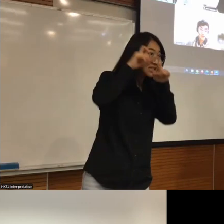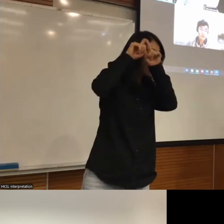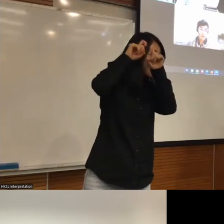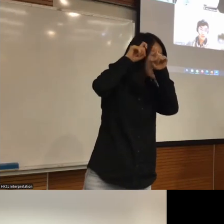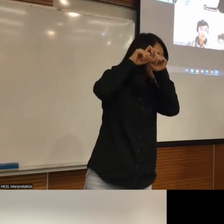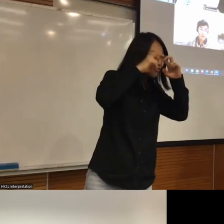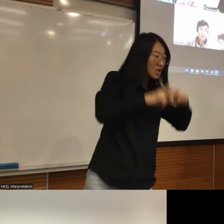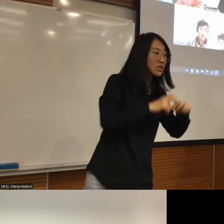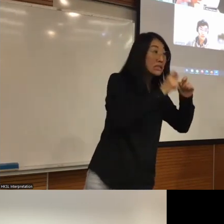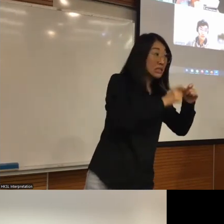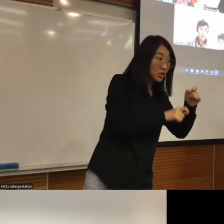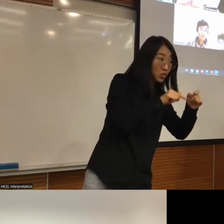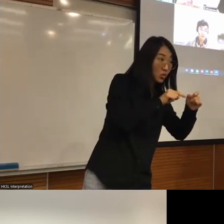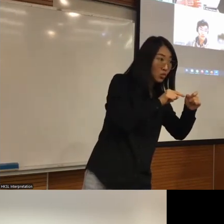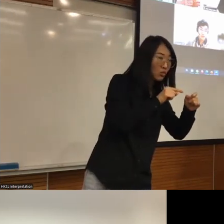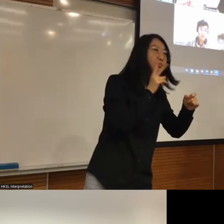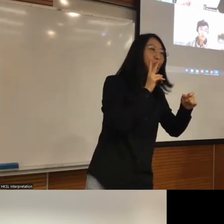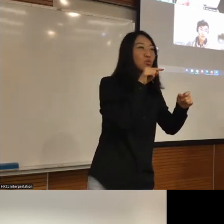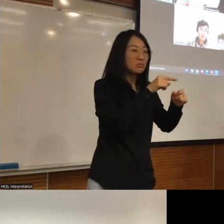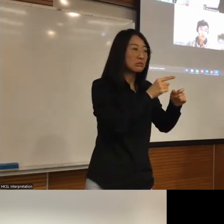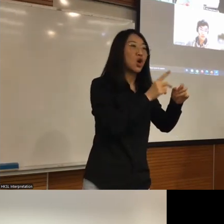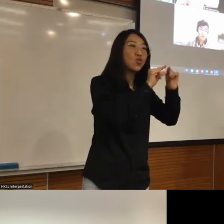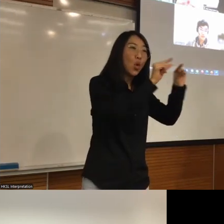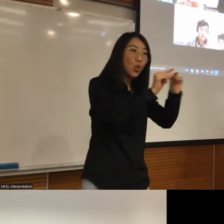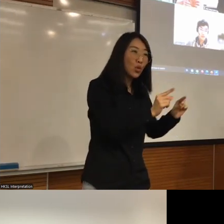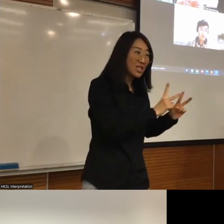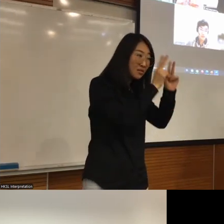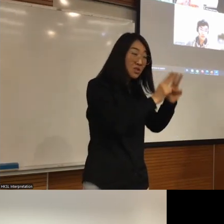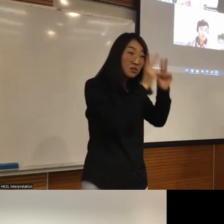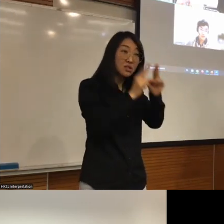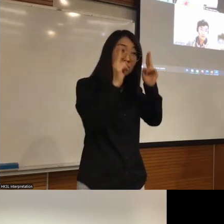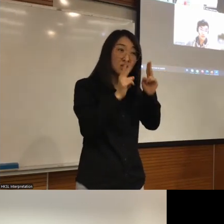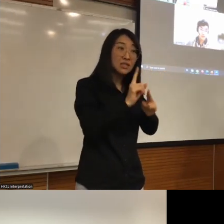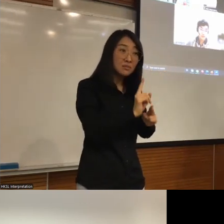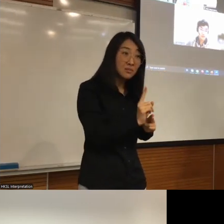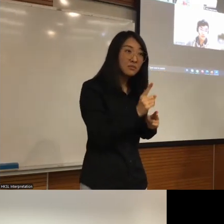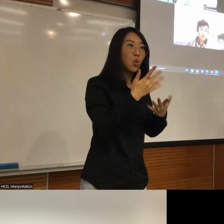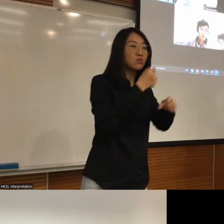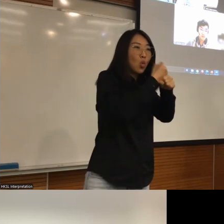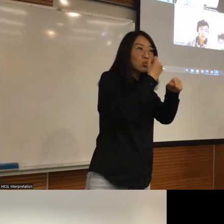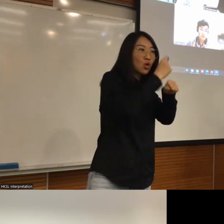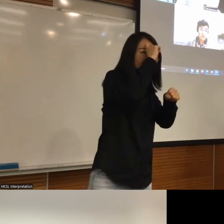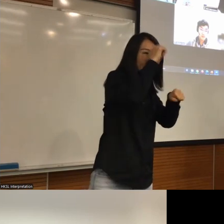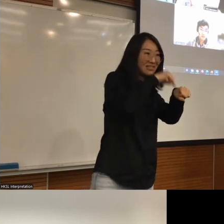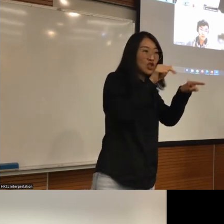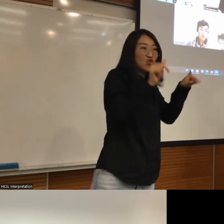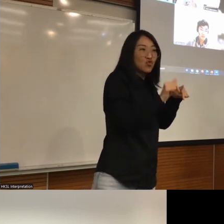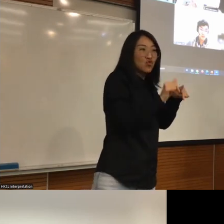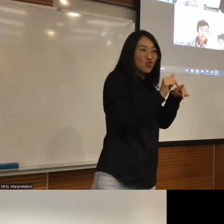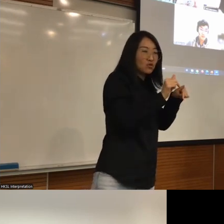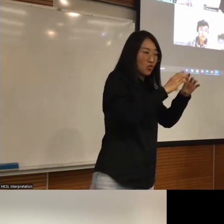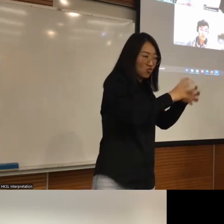measured by the number of chunks that are in working memory at a certain time, and then see